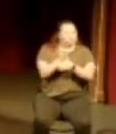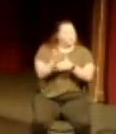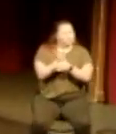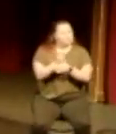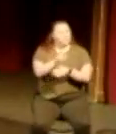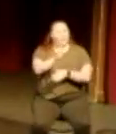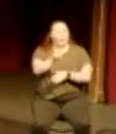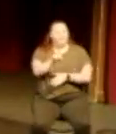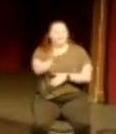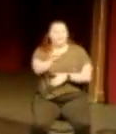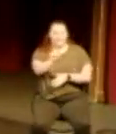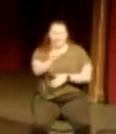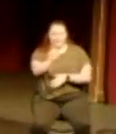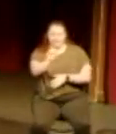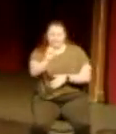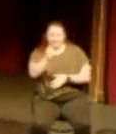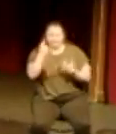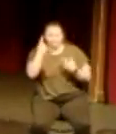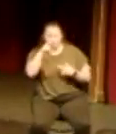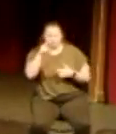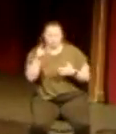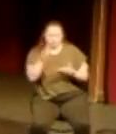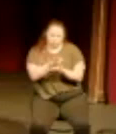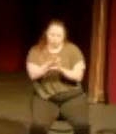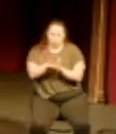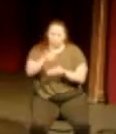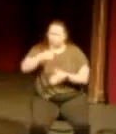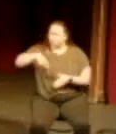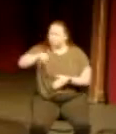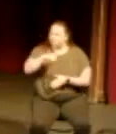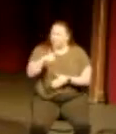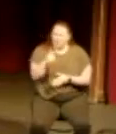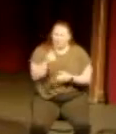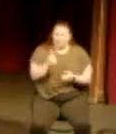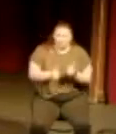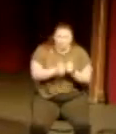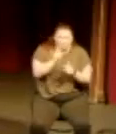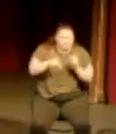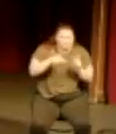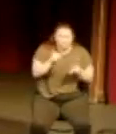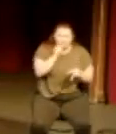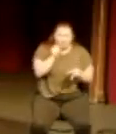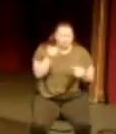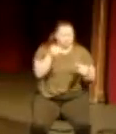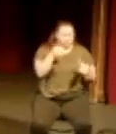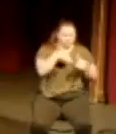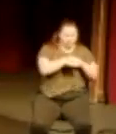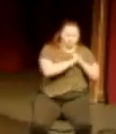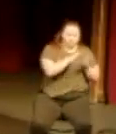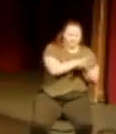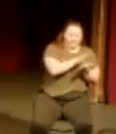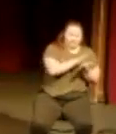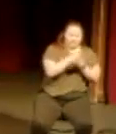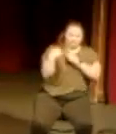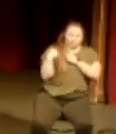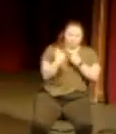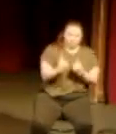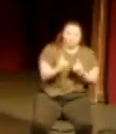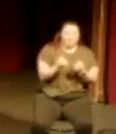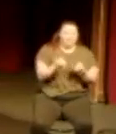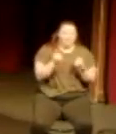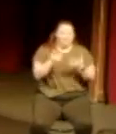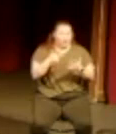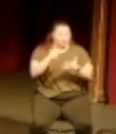facilities, because I understand that not everybody has been here in a while, and we do have a number of projects either in